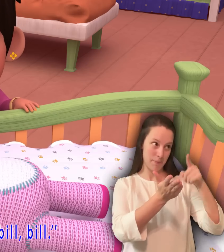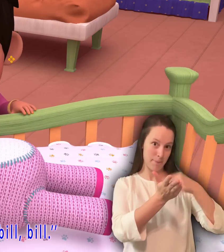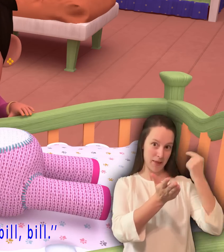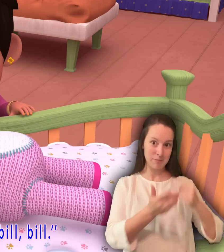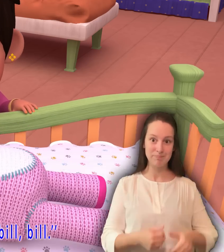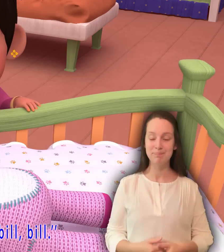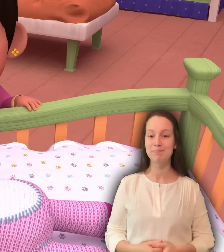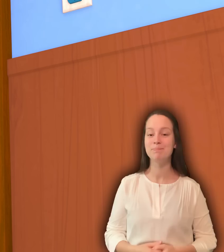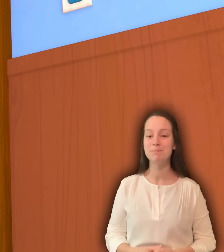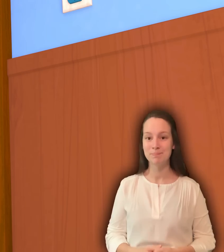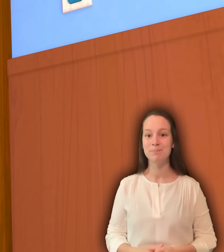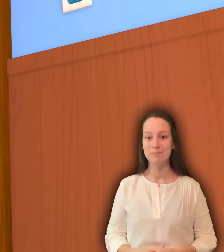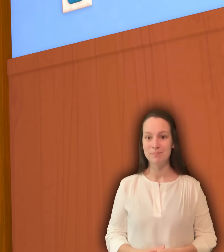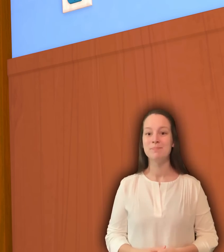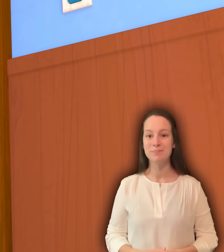bill bill